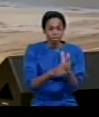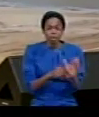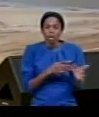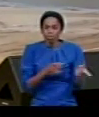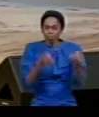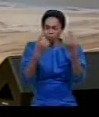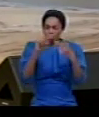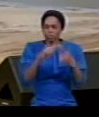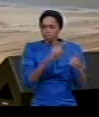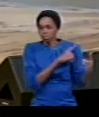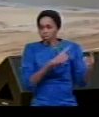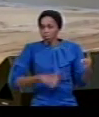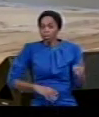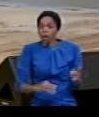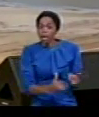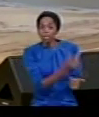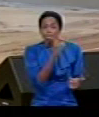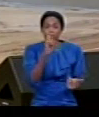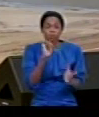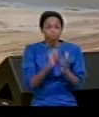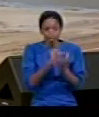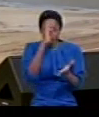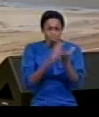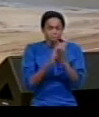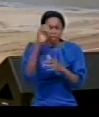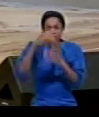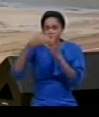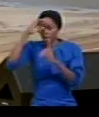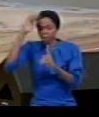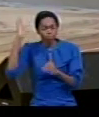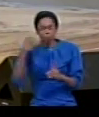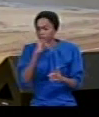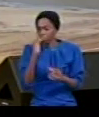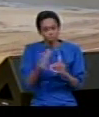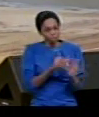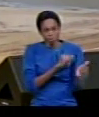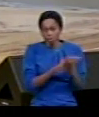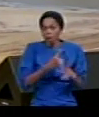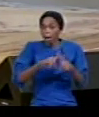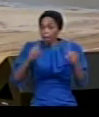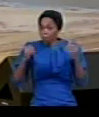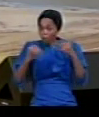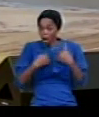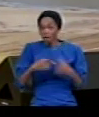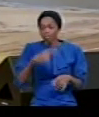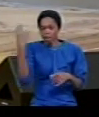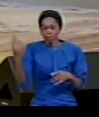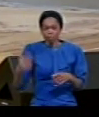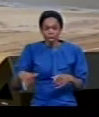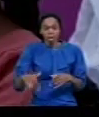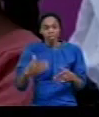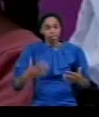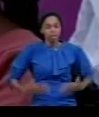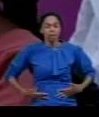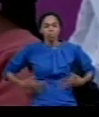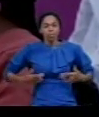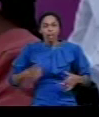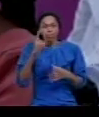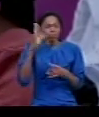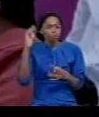Whosoever believeth in him will not perish but have everlasting life. You will not